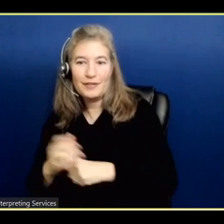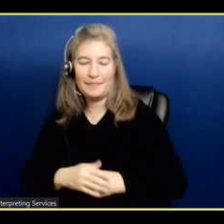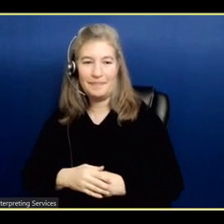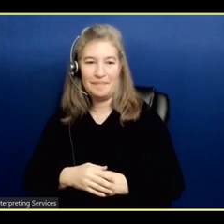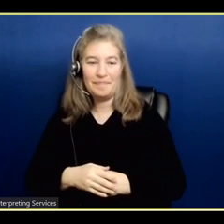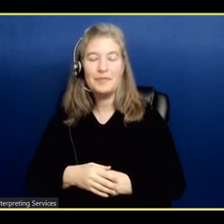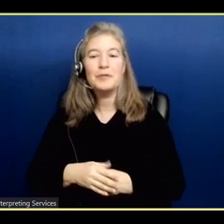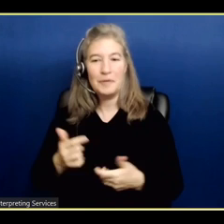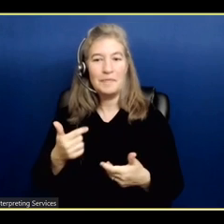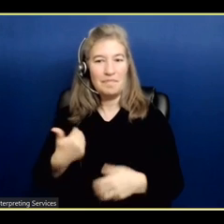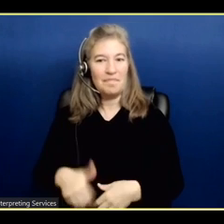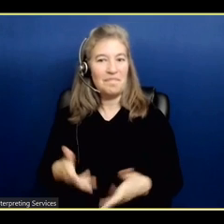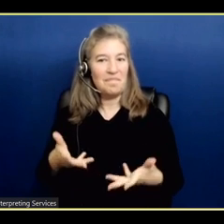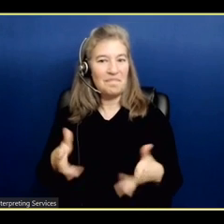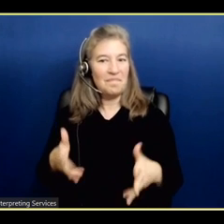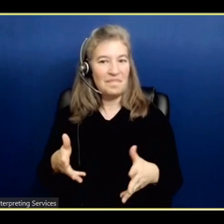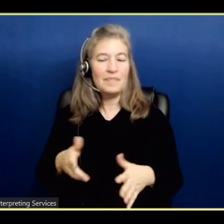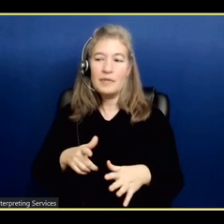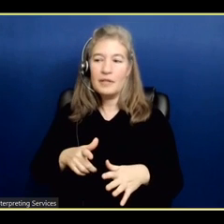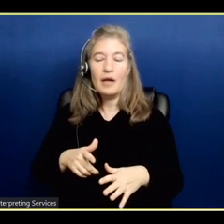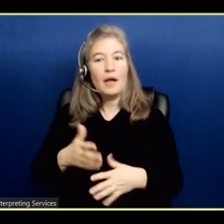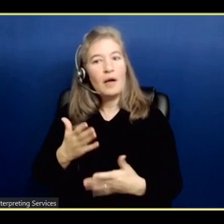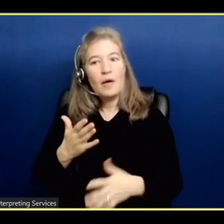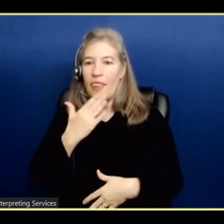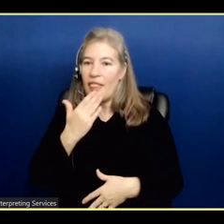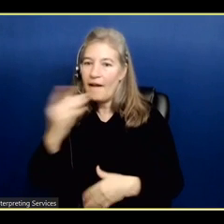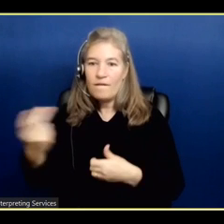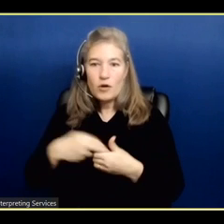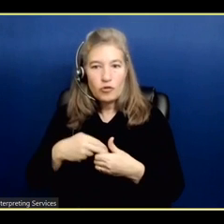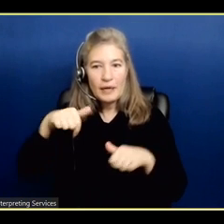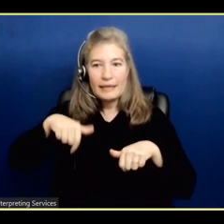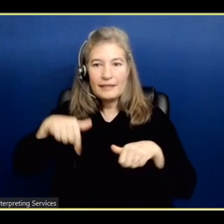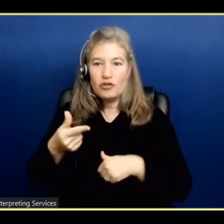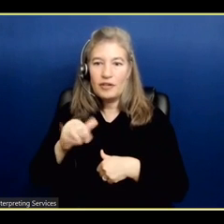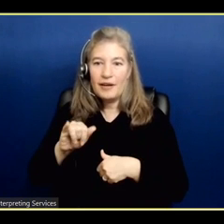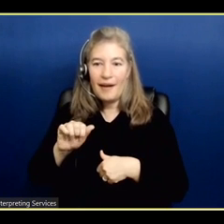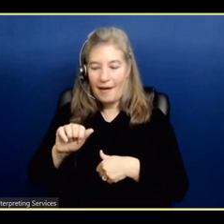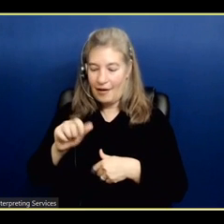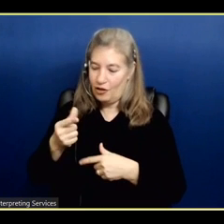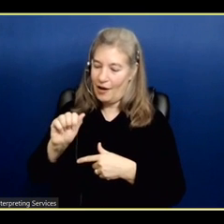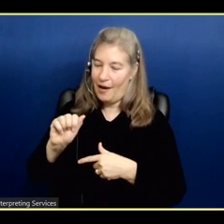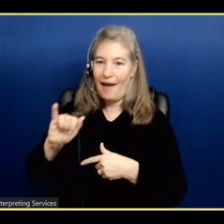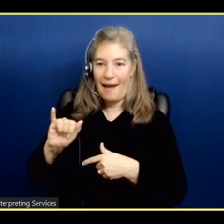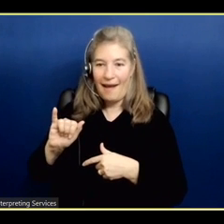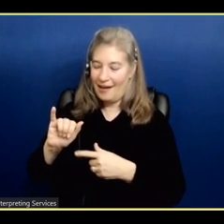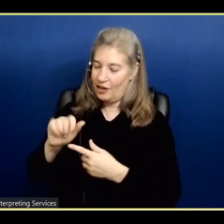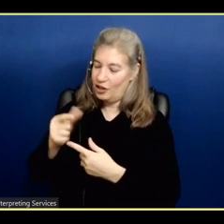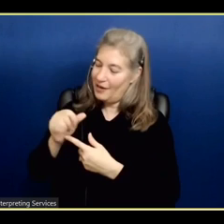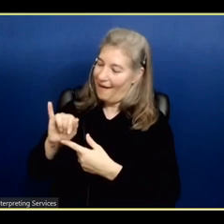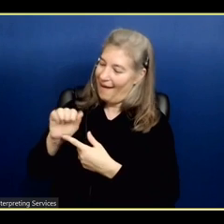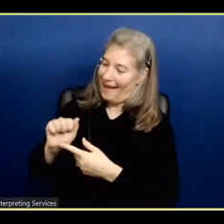you for doing this GIA, and I will now turn it over to the next person.